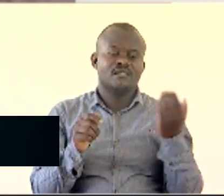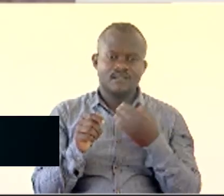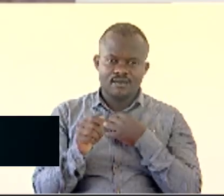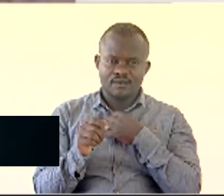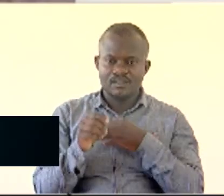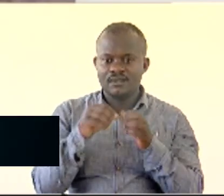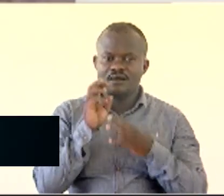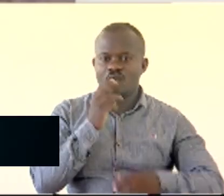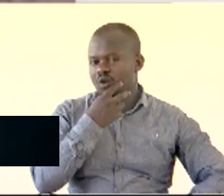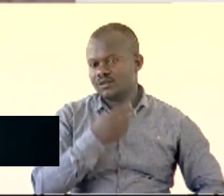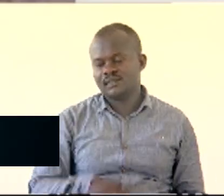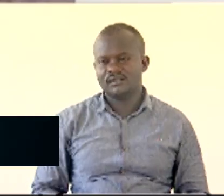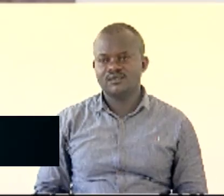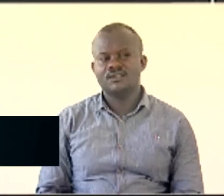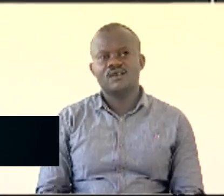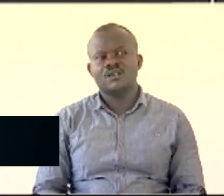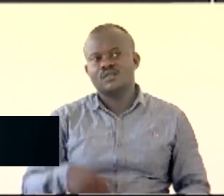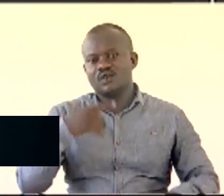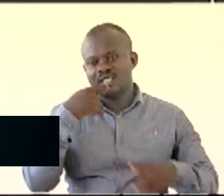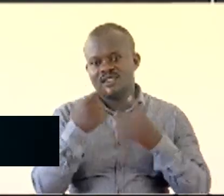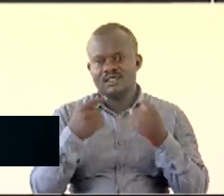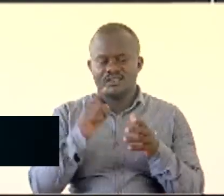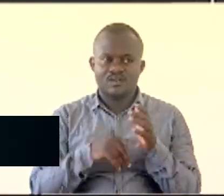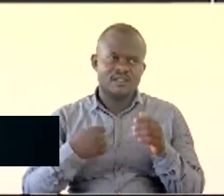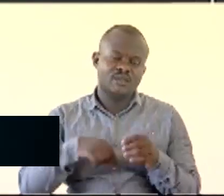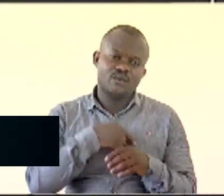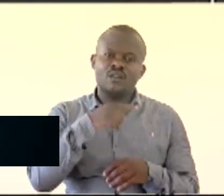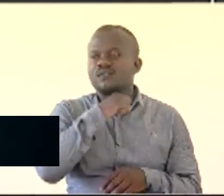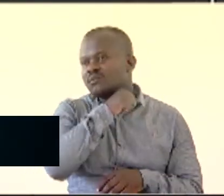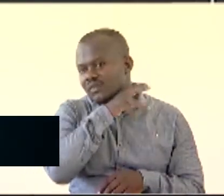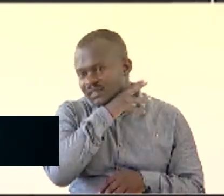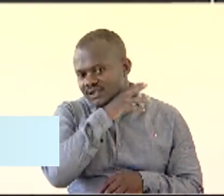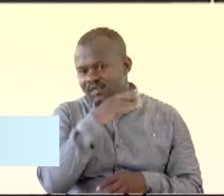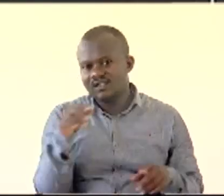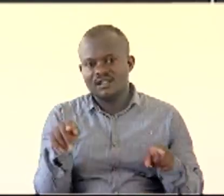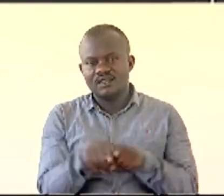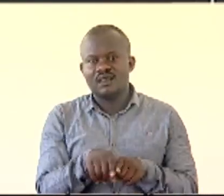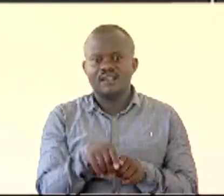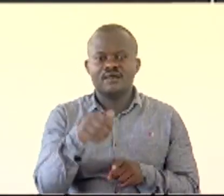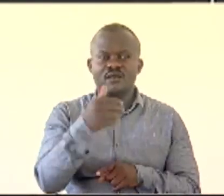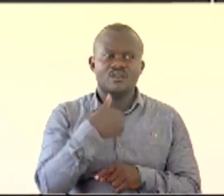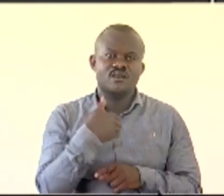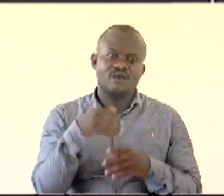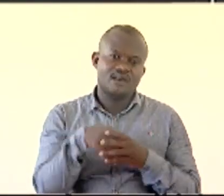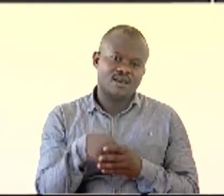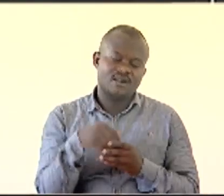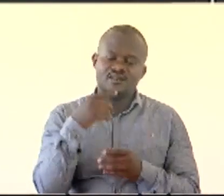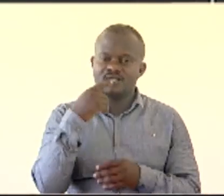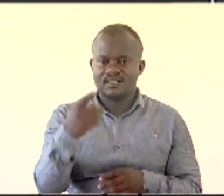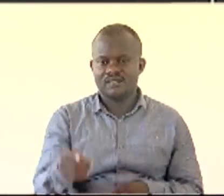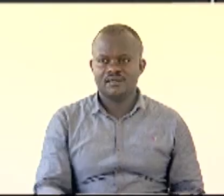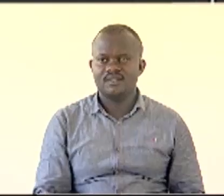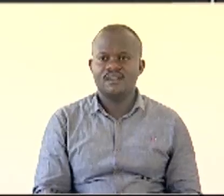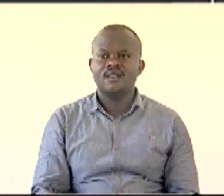in water. So this is what we call pollution, like you have said. And